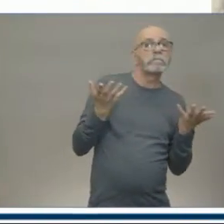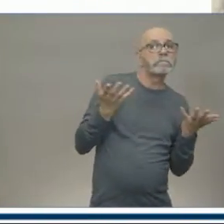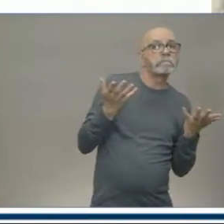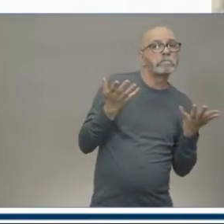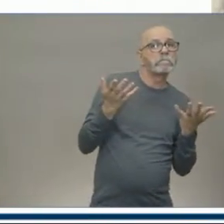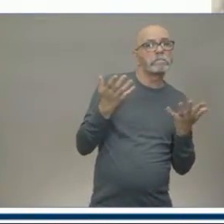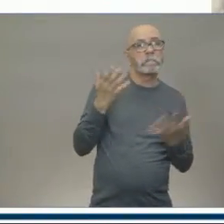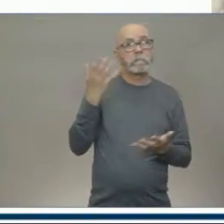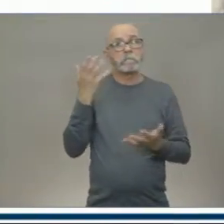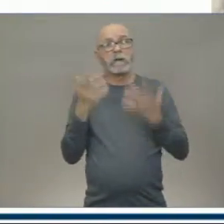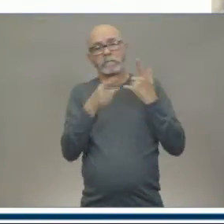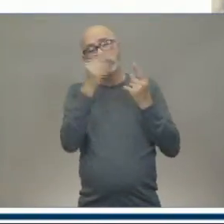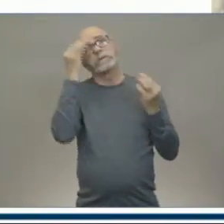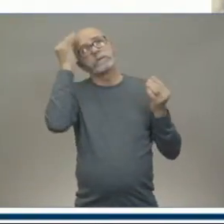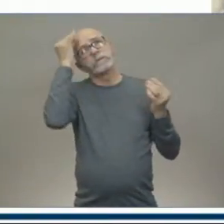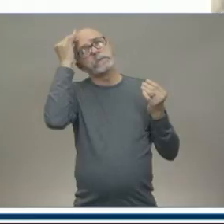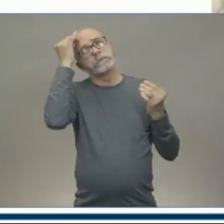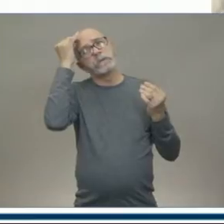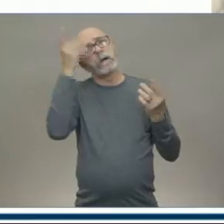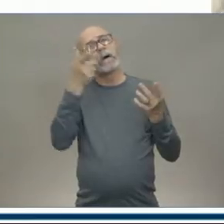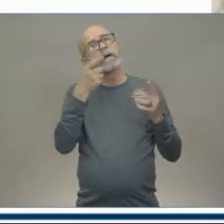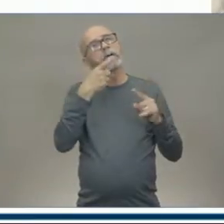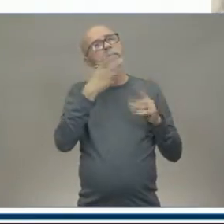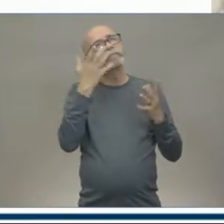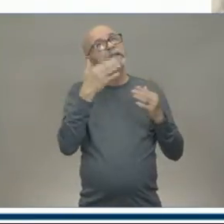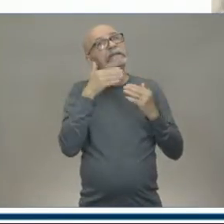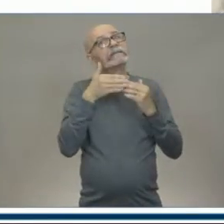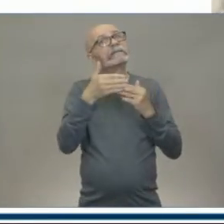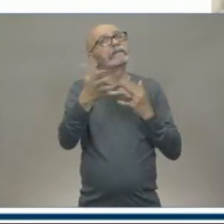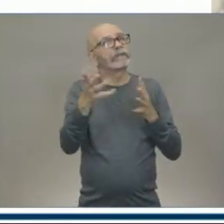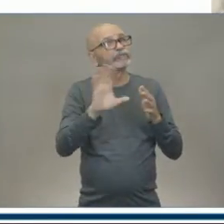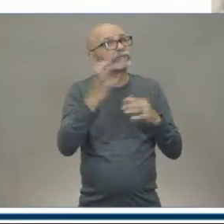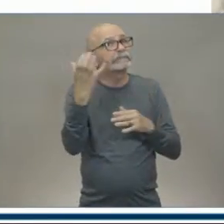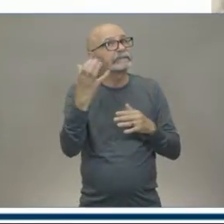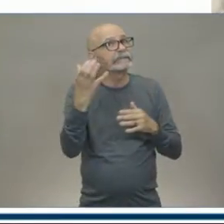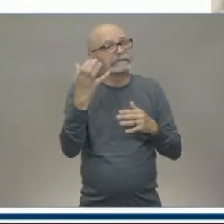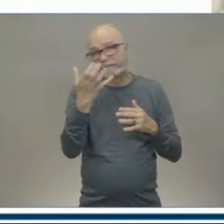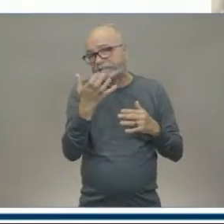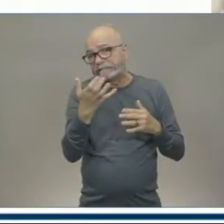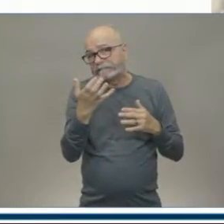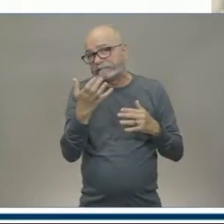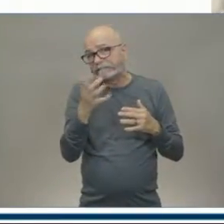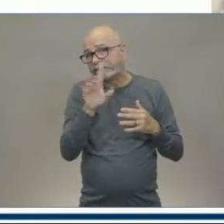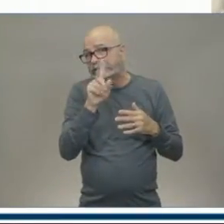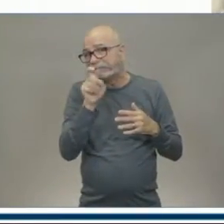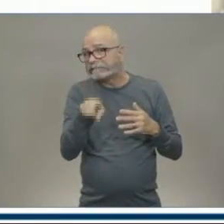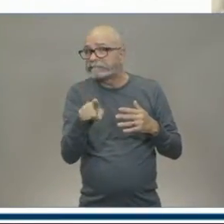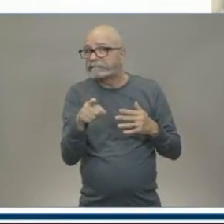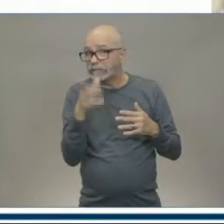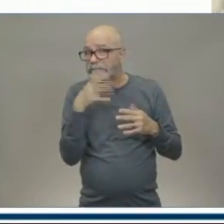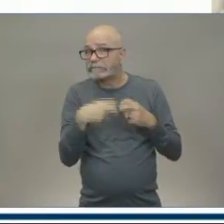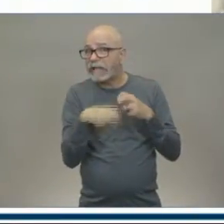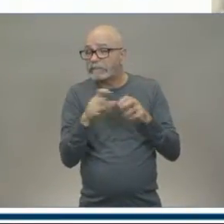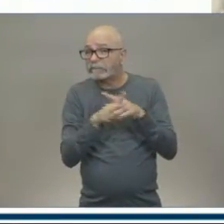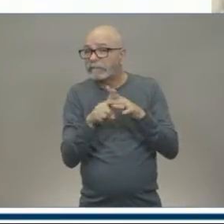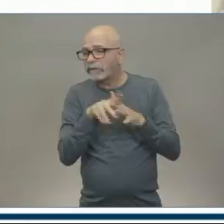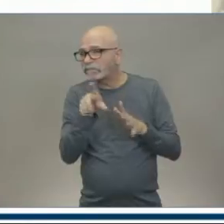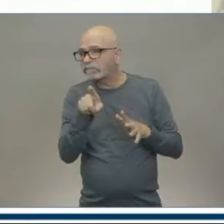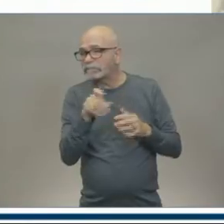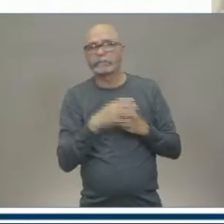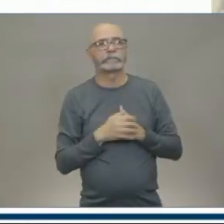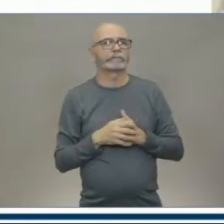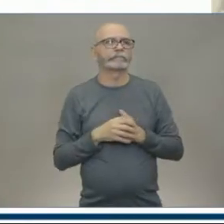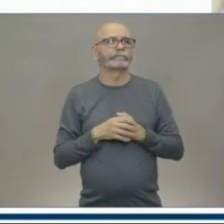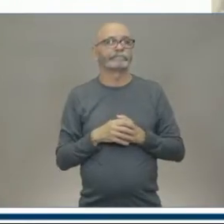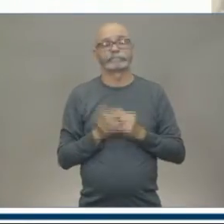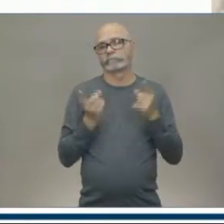Christmas season? Because it's coming, and it seems to me that that's a potential problem here as we deal with the current outbreak.